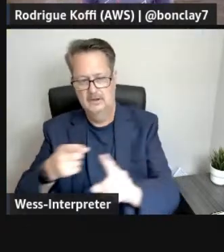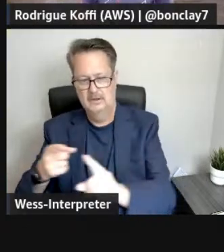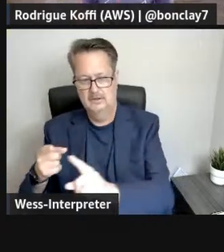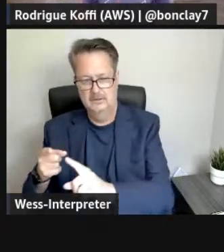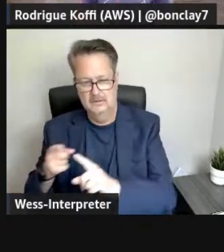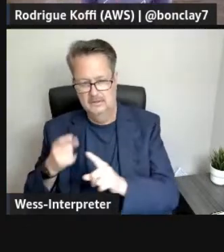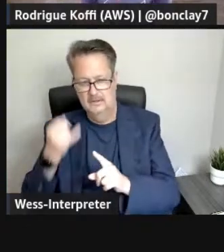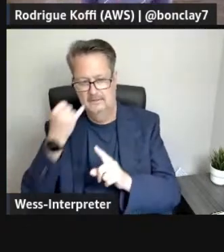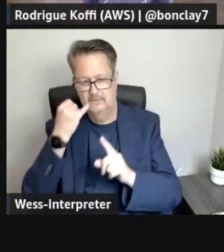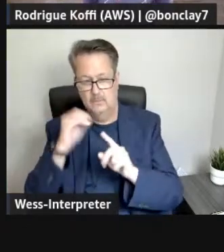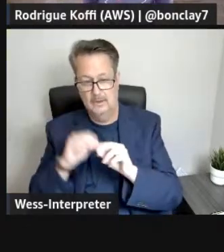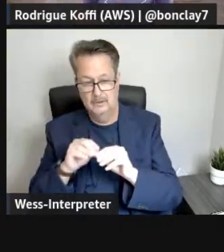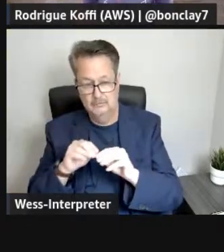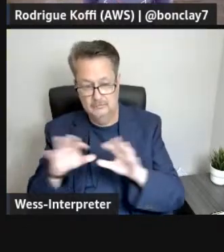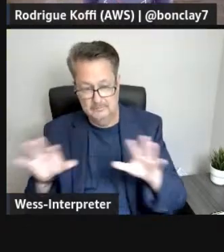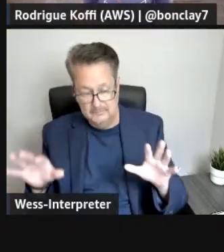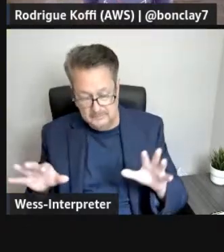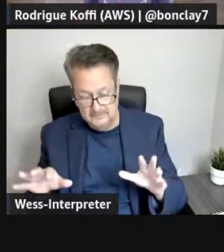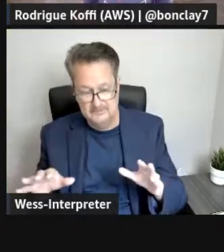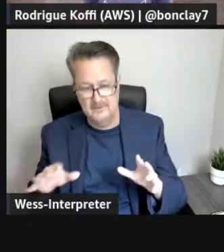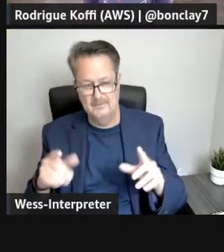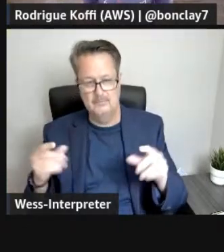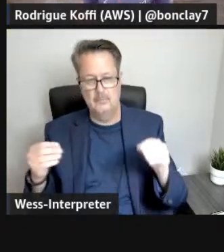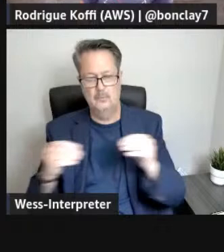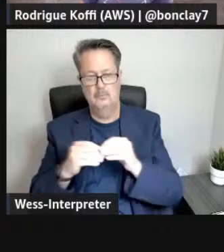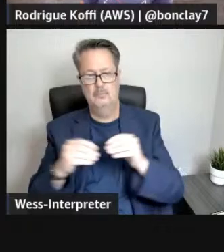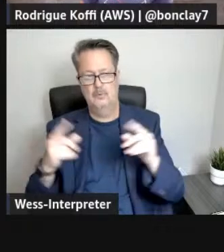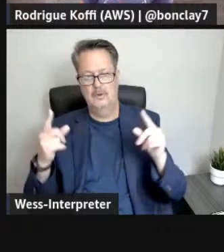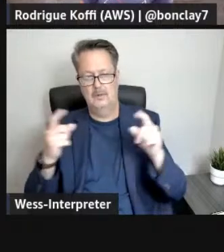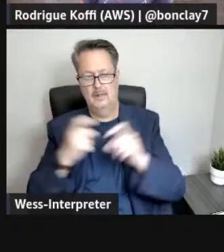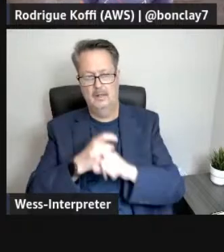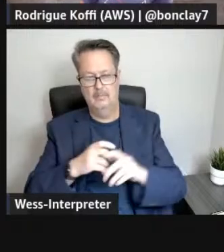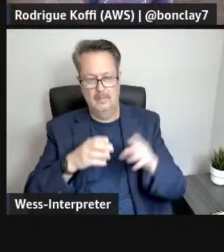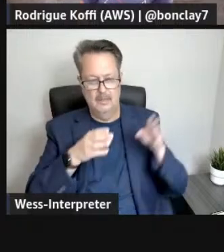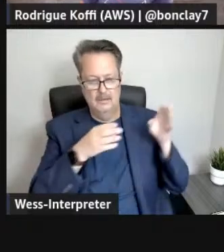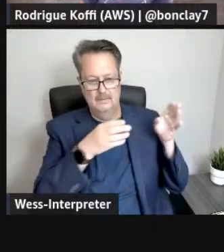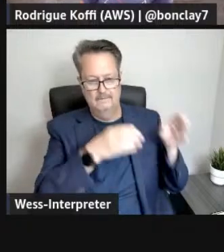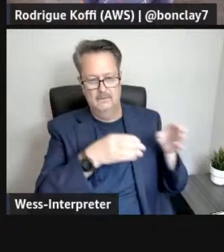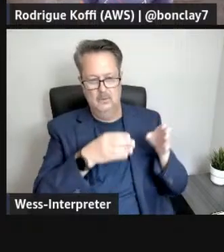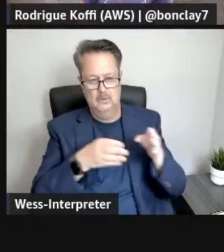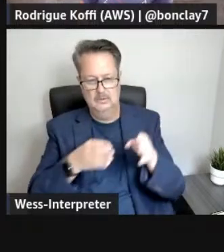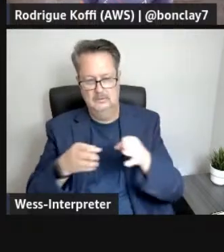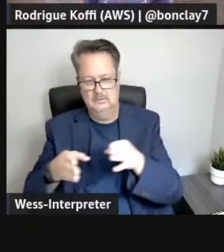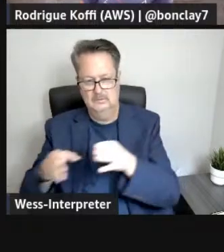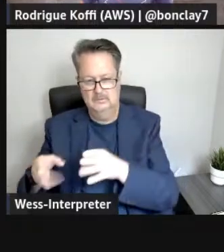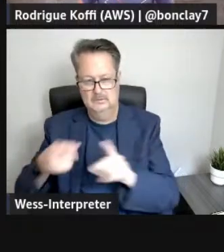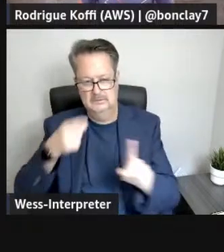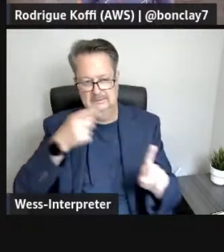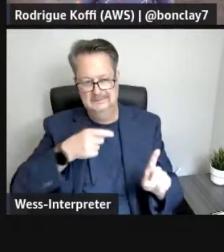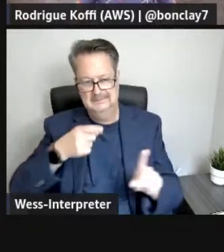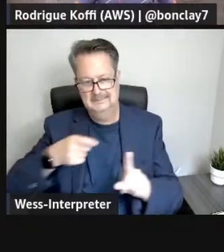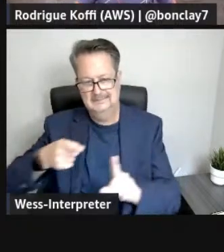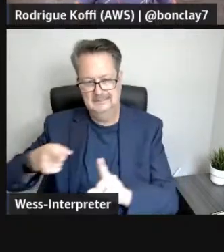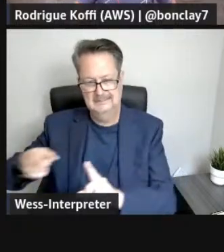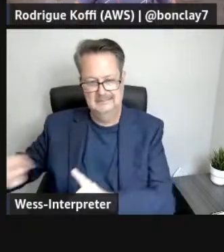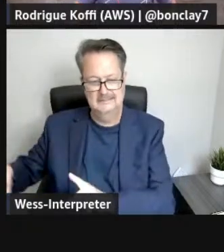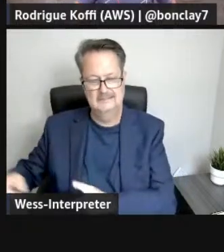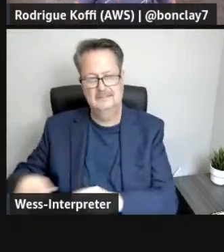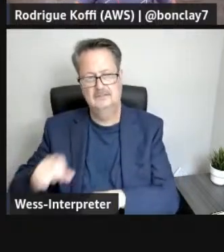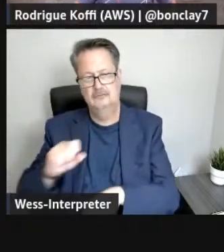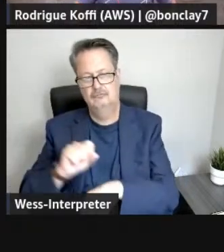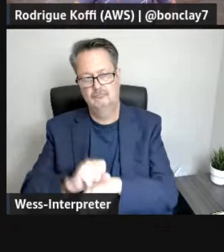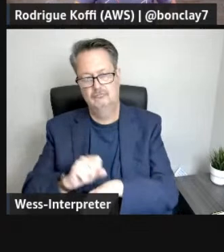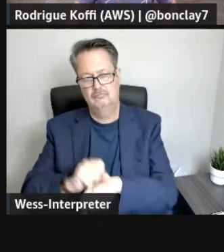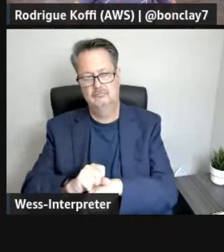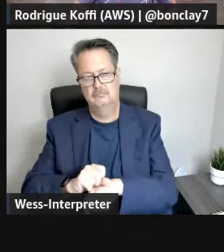it, then you have to go with much more complex focused target scraping job configurations for different deployments